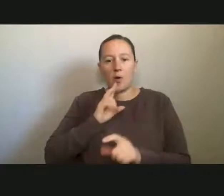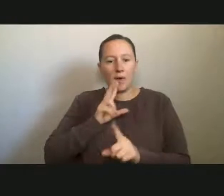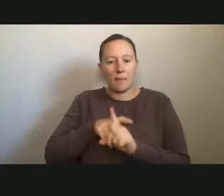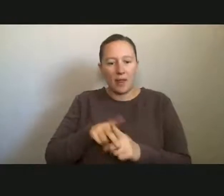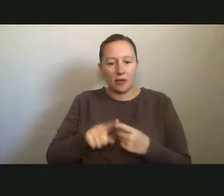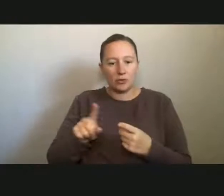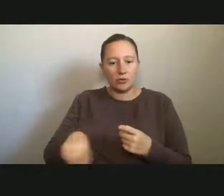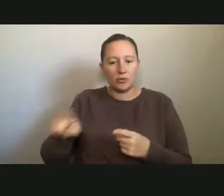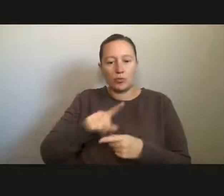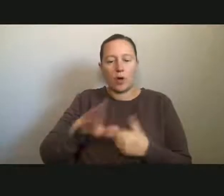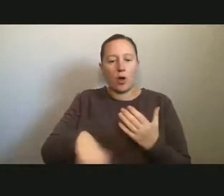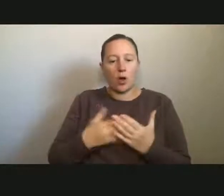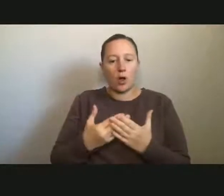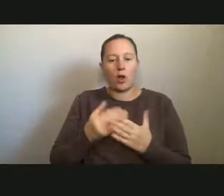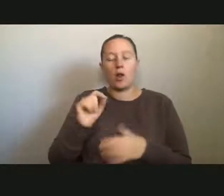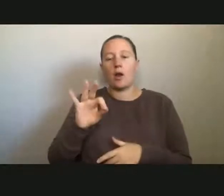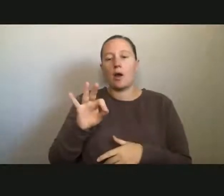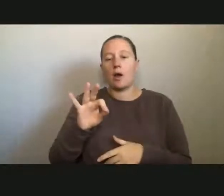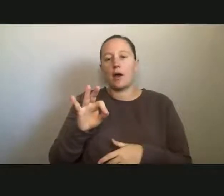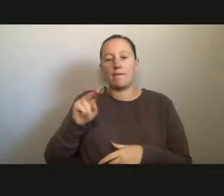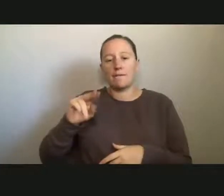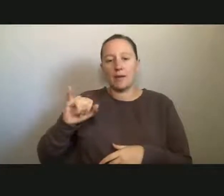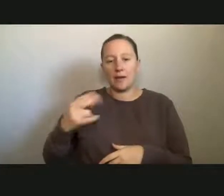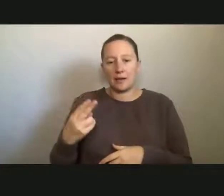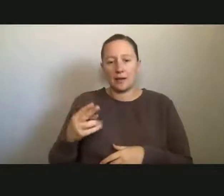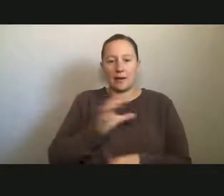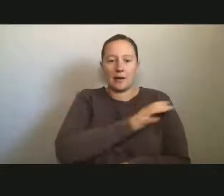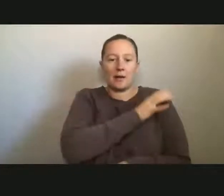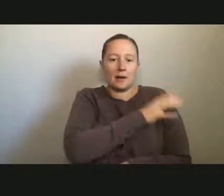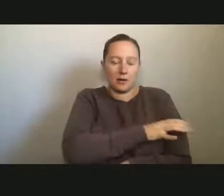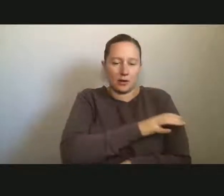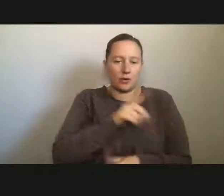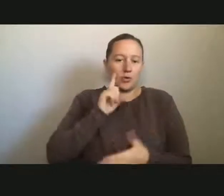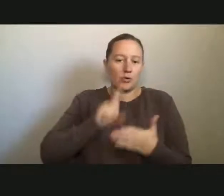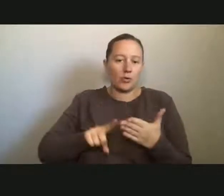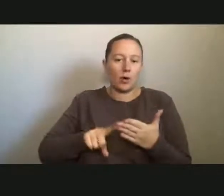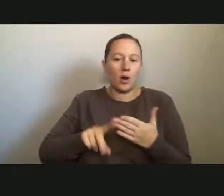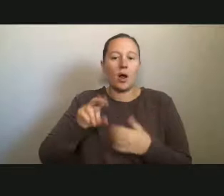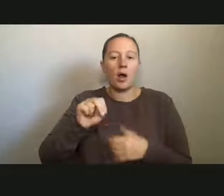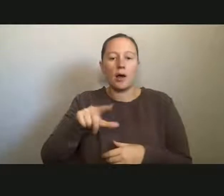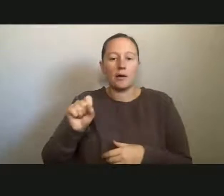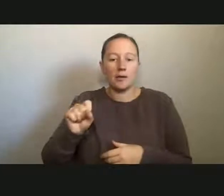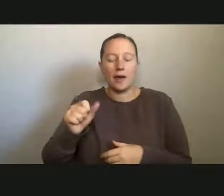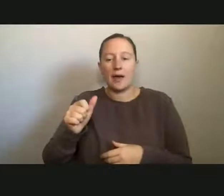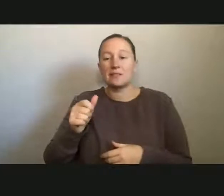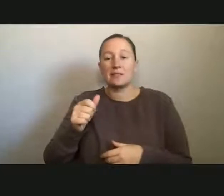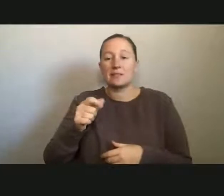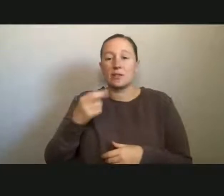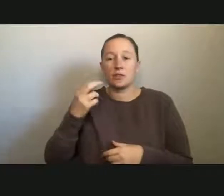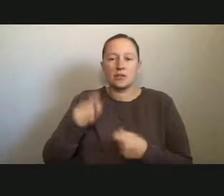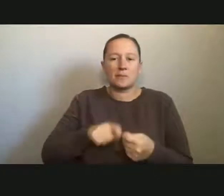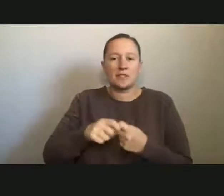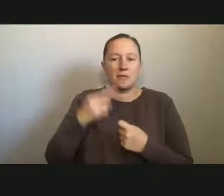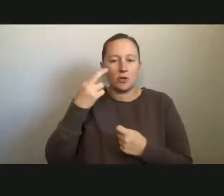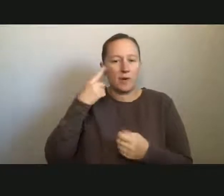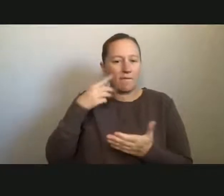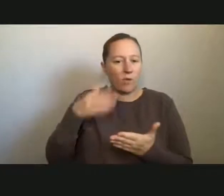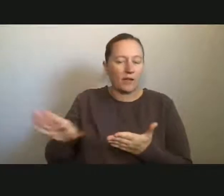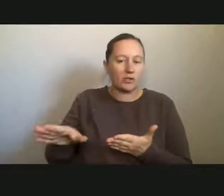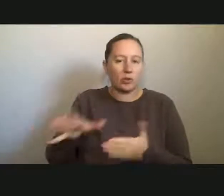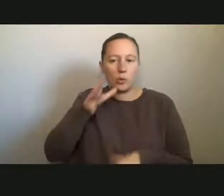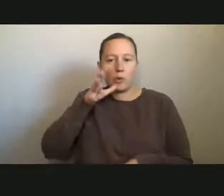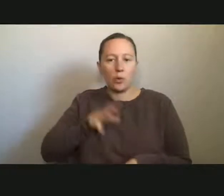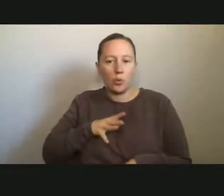all NIH funded clinical research, unless there's a compelling rationale for excluding women